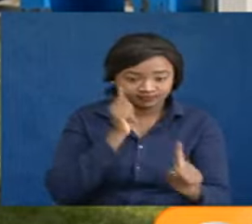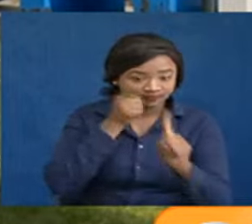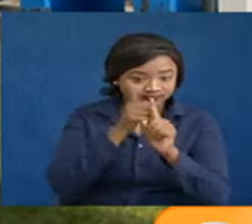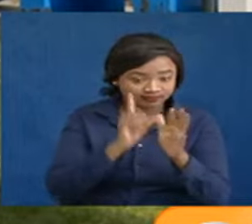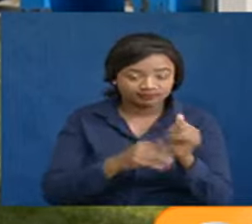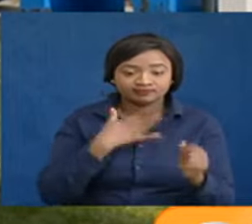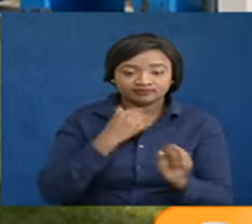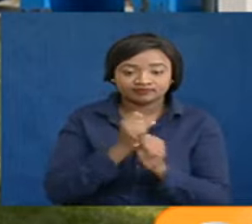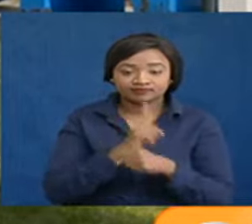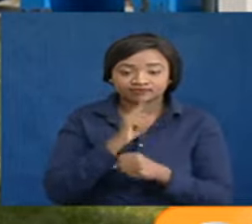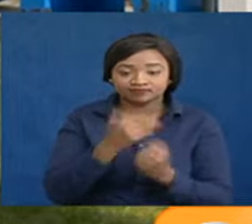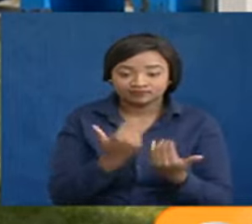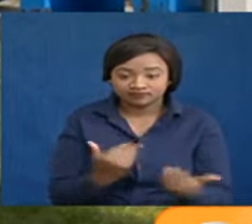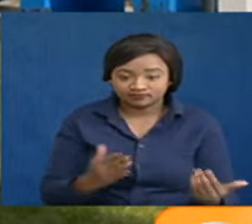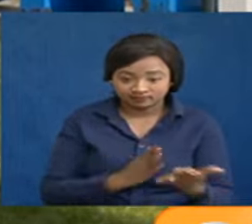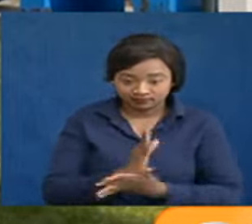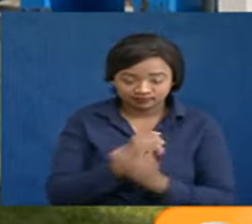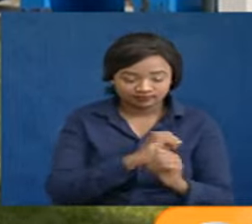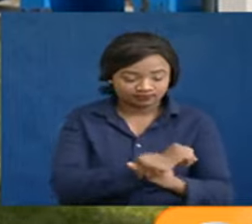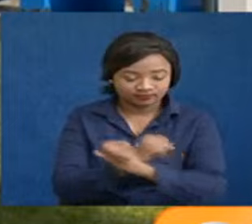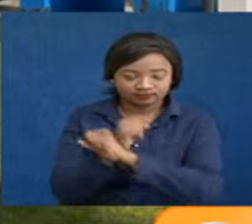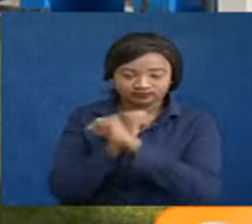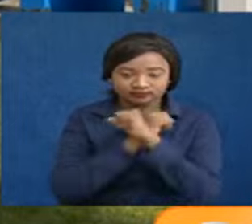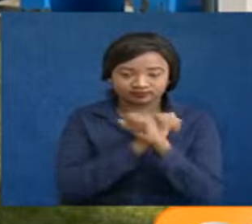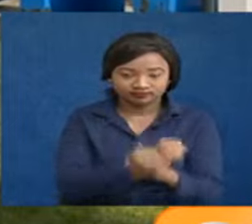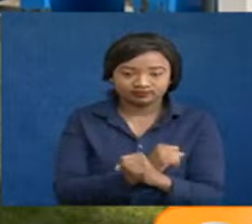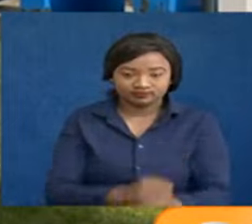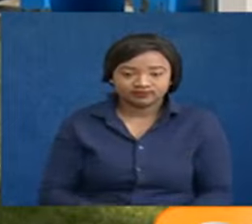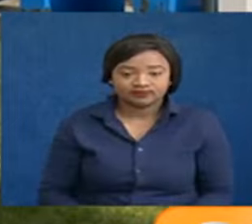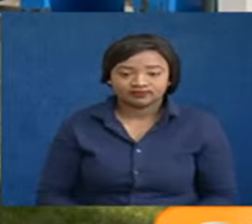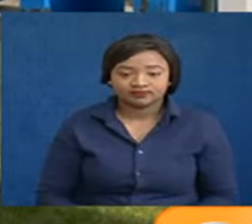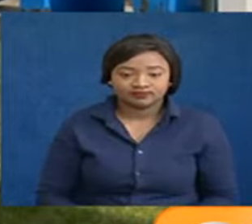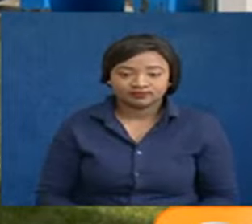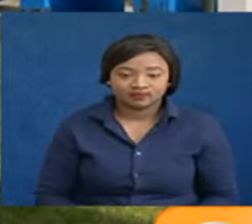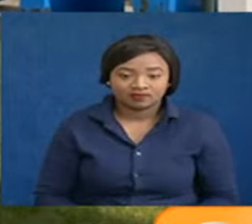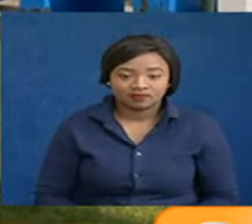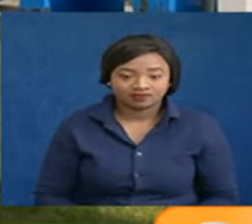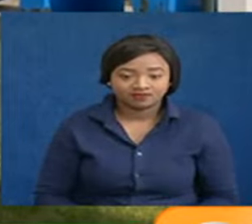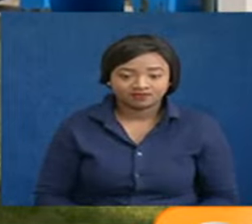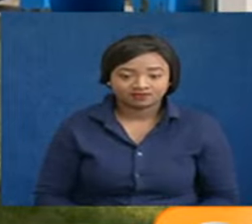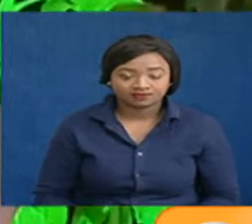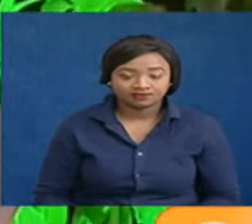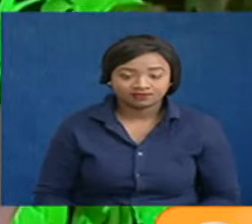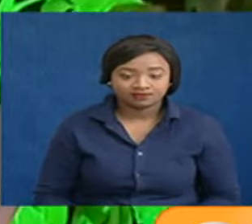are protected. Emily Chebet, Citizen TV, at the UN headquarters in Nairobi.